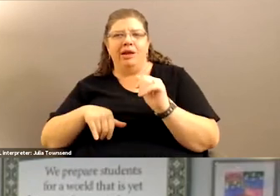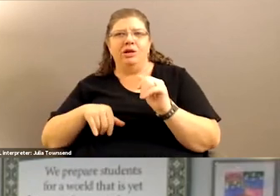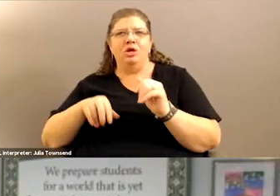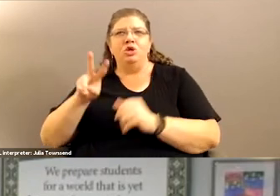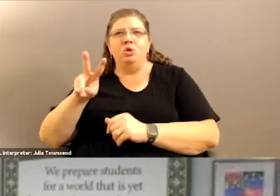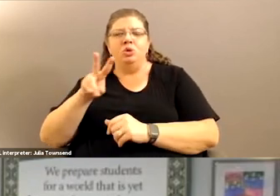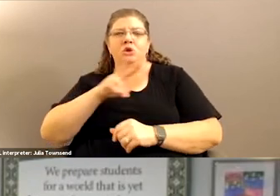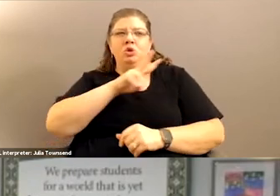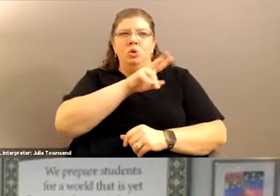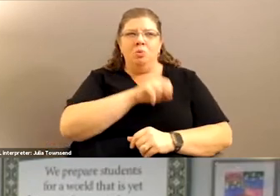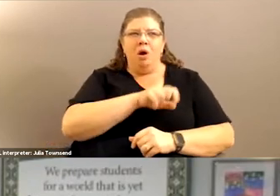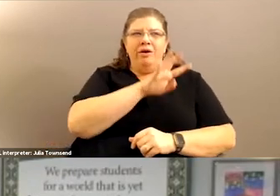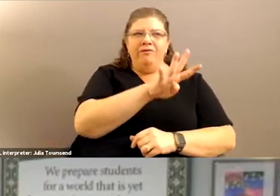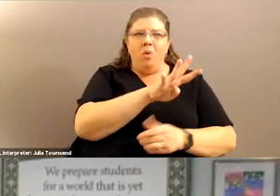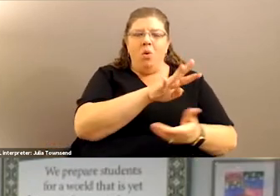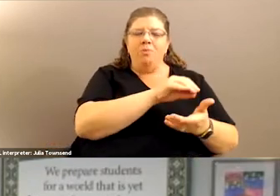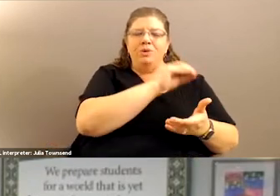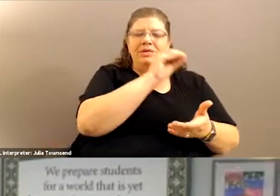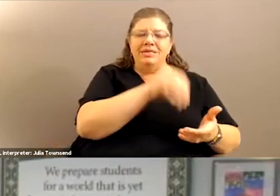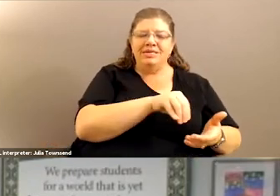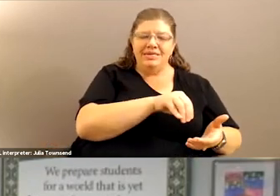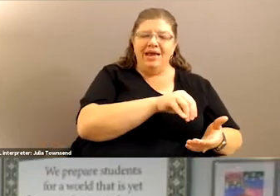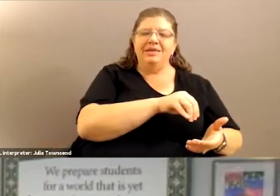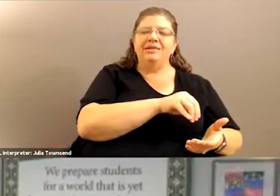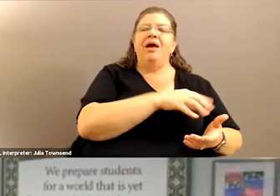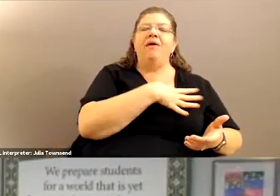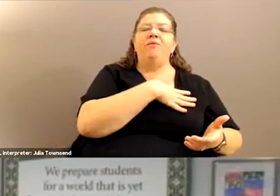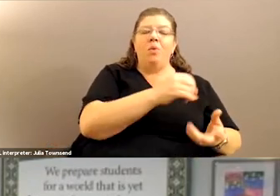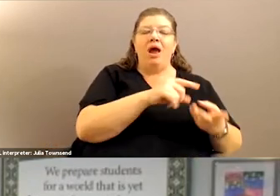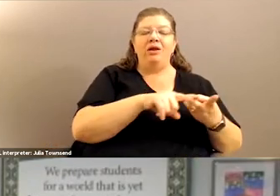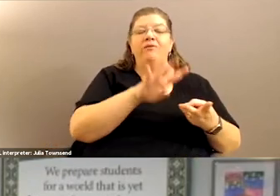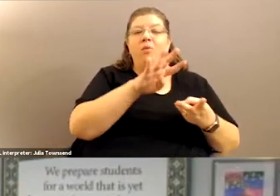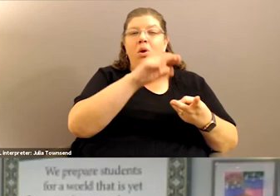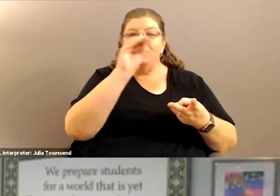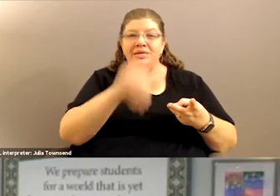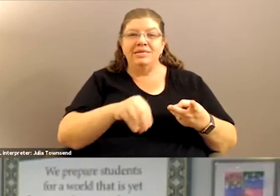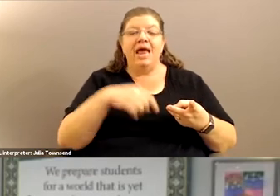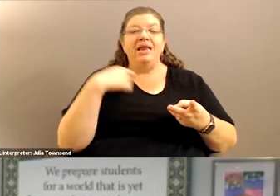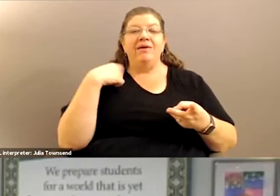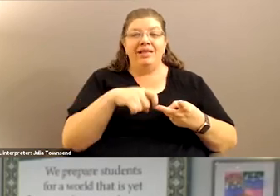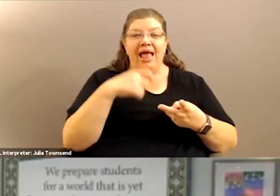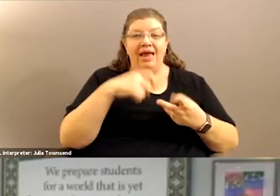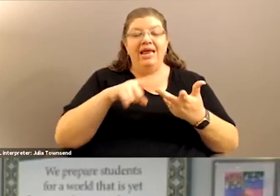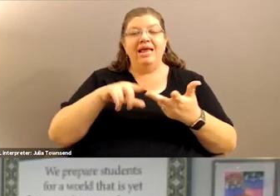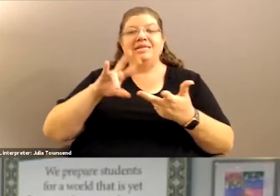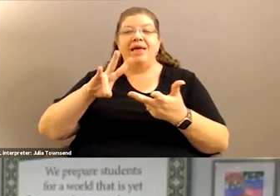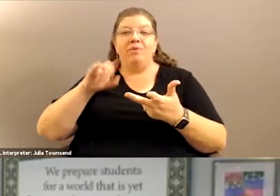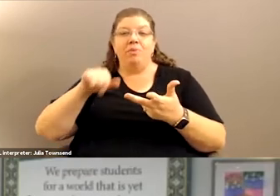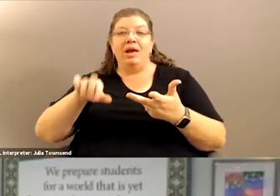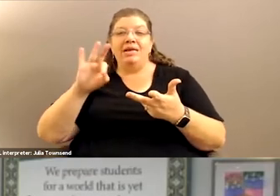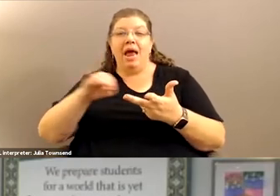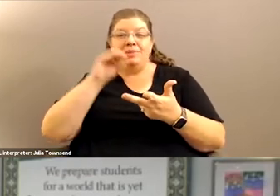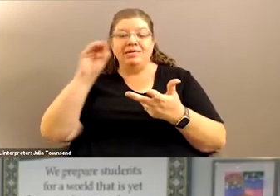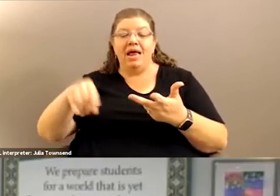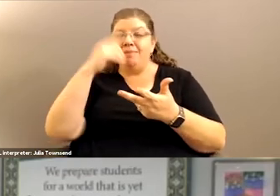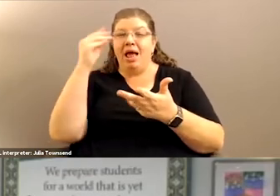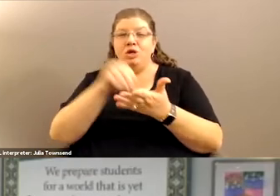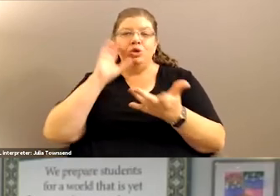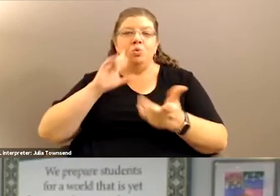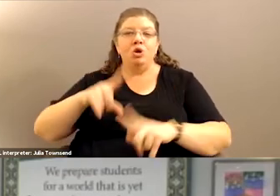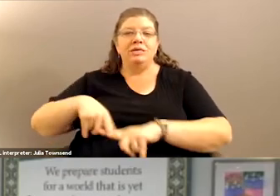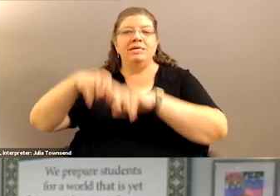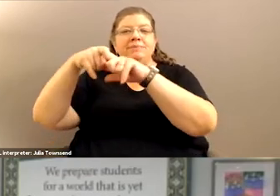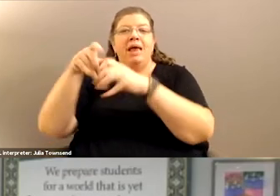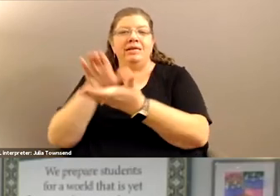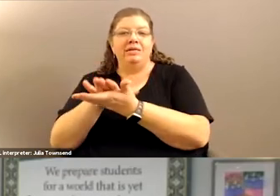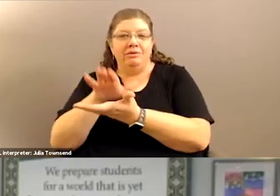of white students four percent of latinx students and 7.9 of black students were suspended i urge the school district to